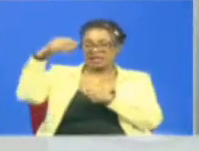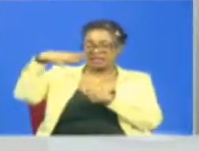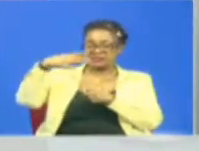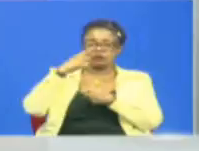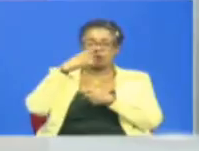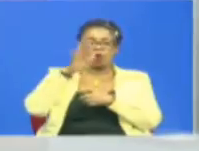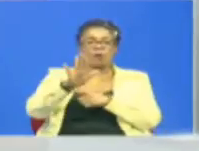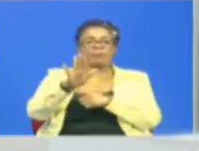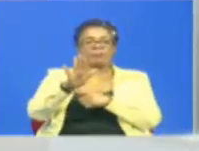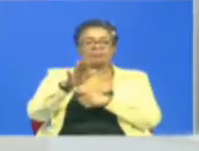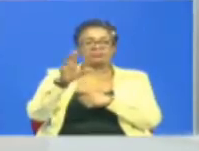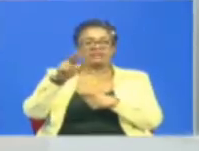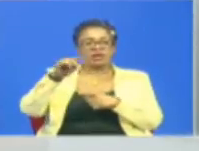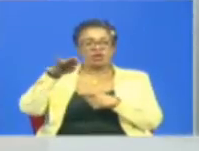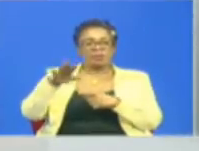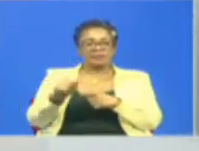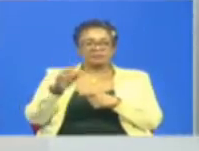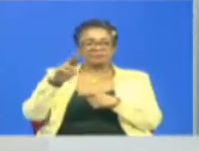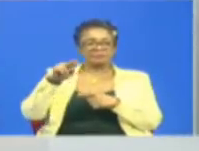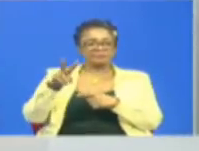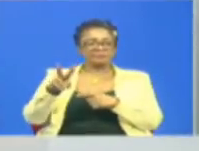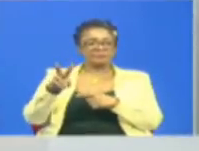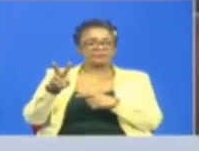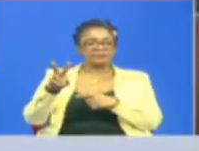Nayoma Sampao, NTV.